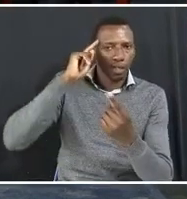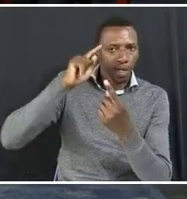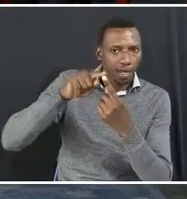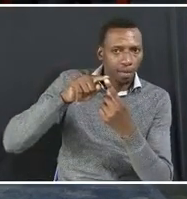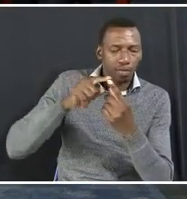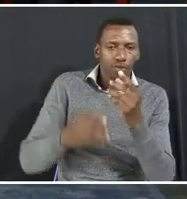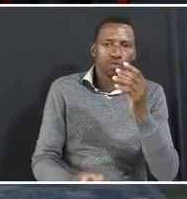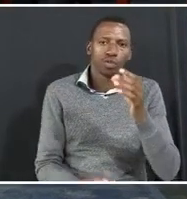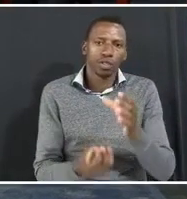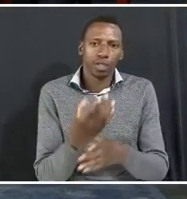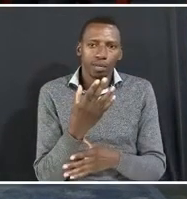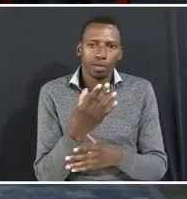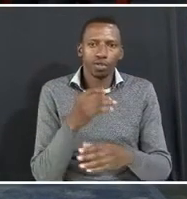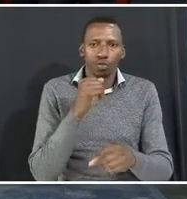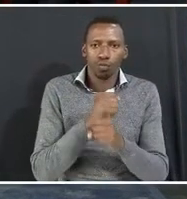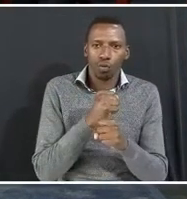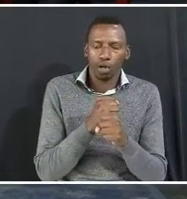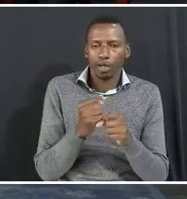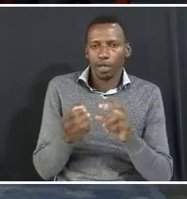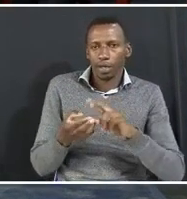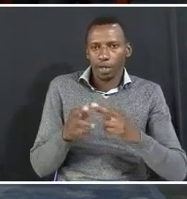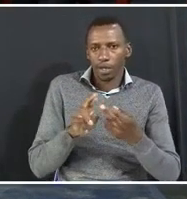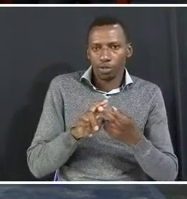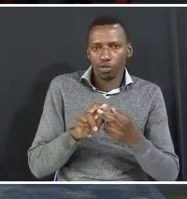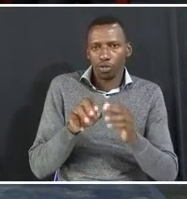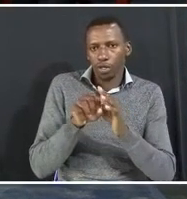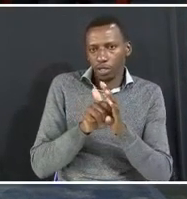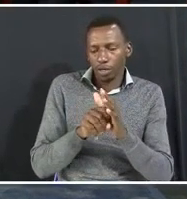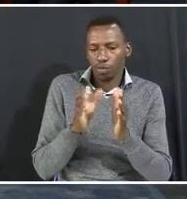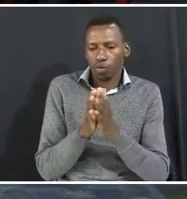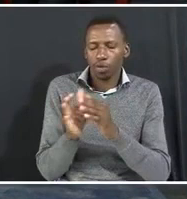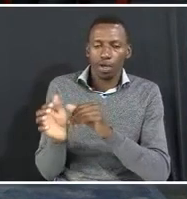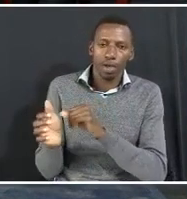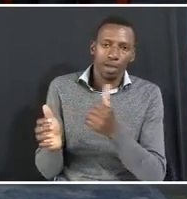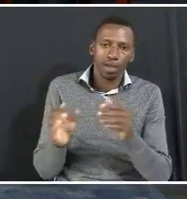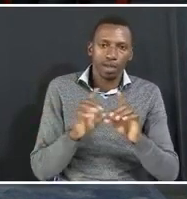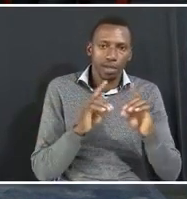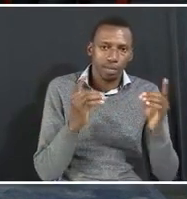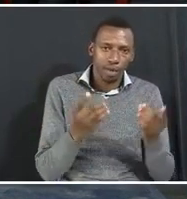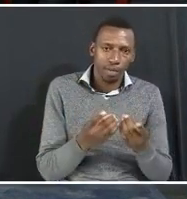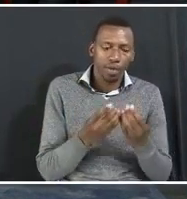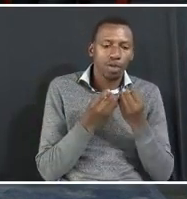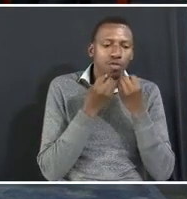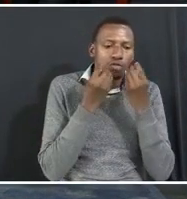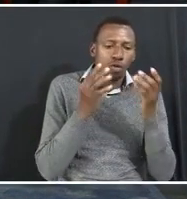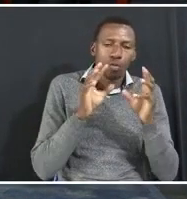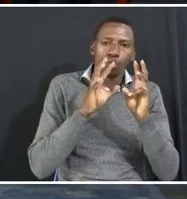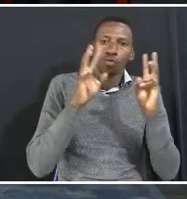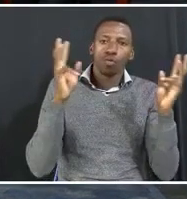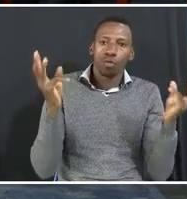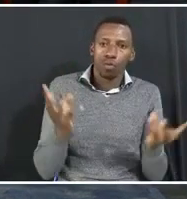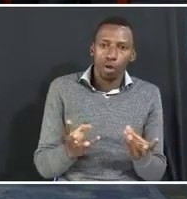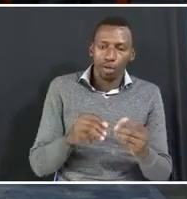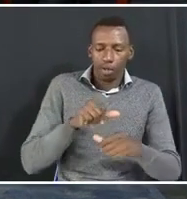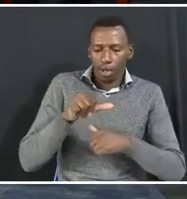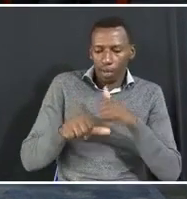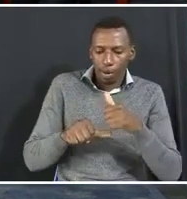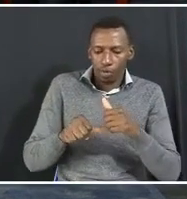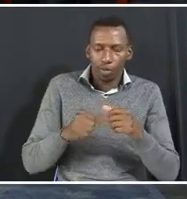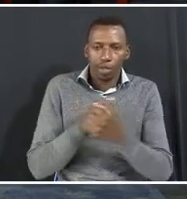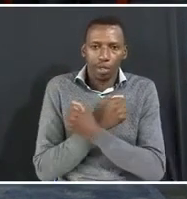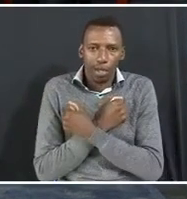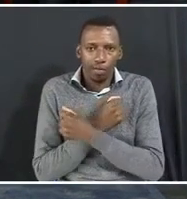working relationship with other departments to be able to tell the world about the love of Jesus through different and diverse